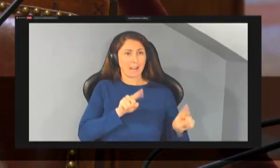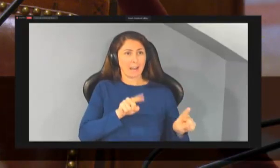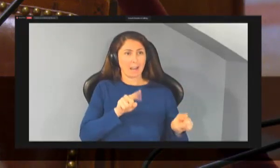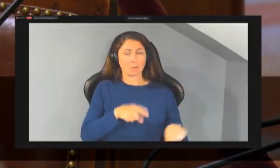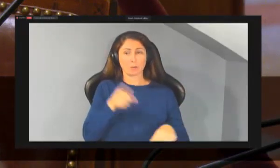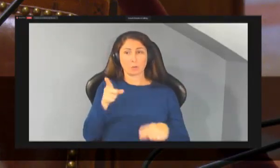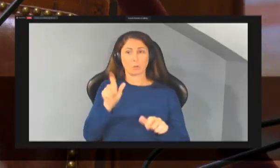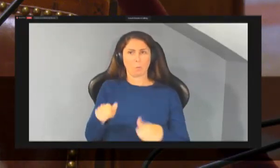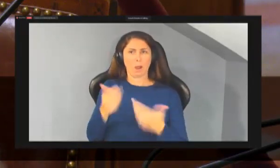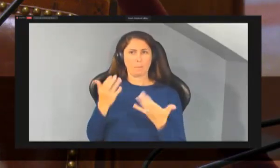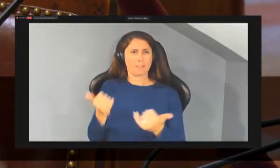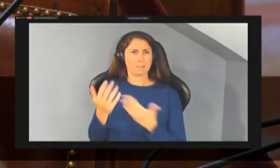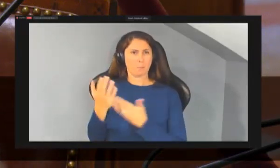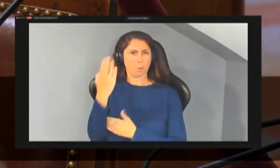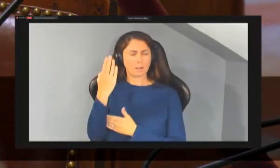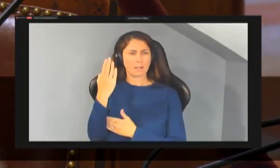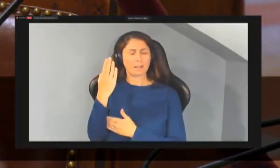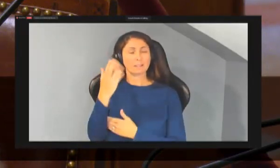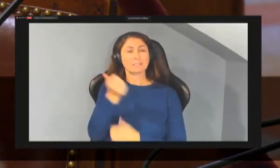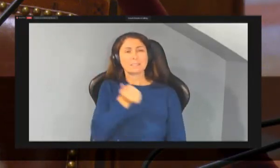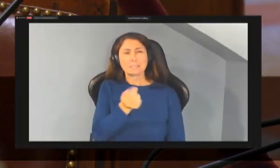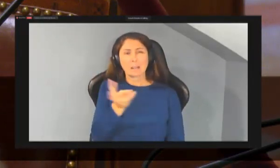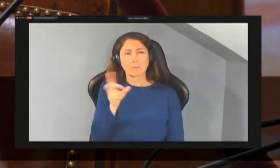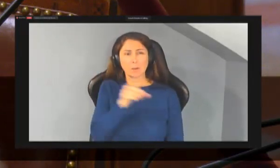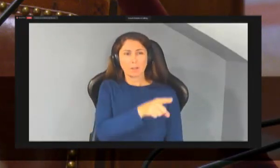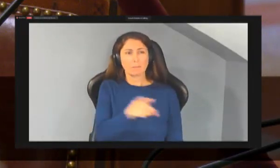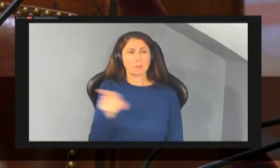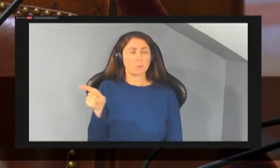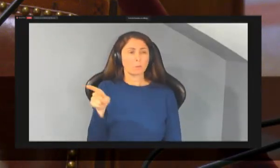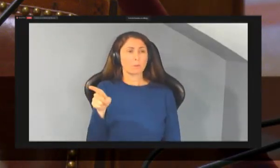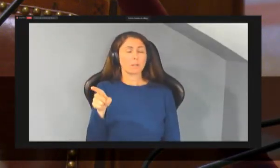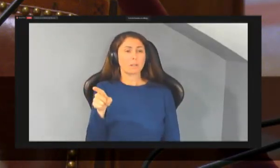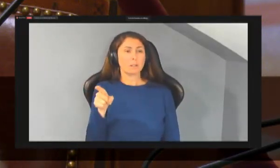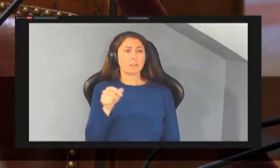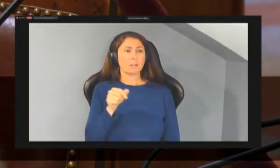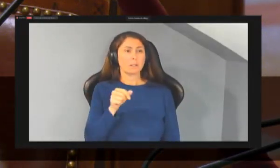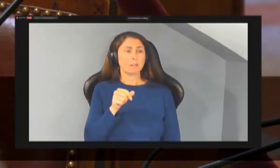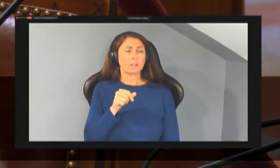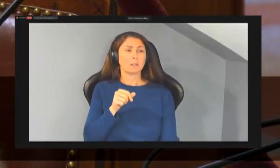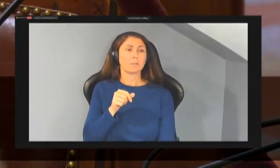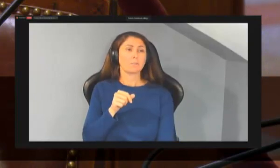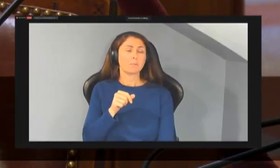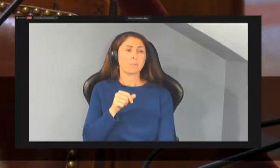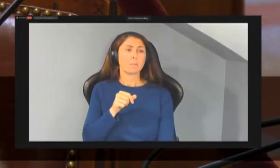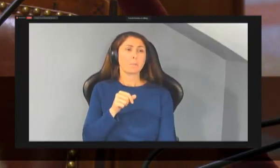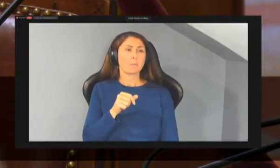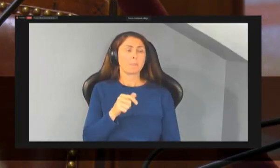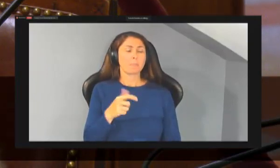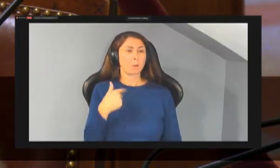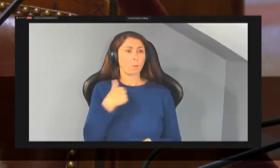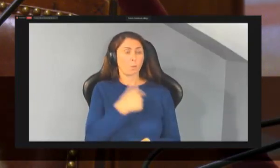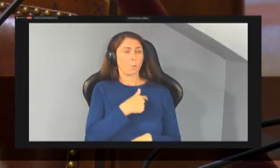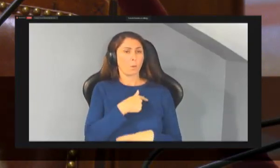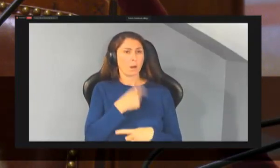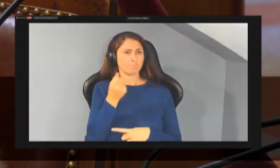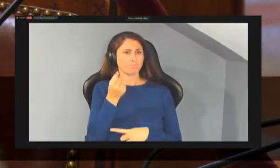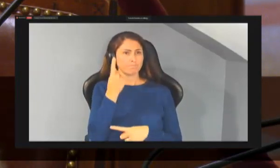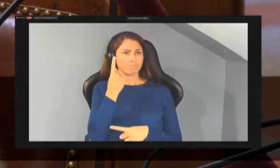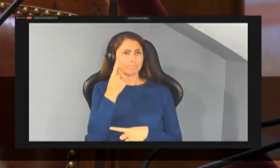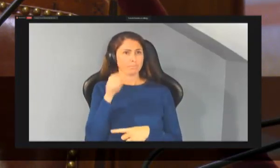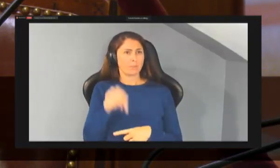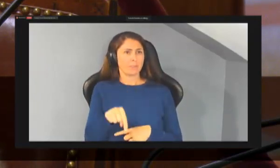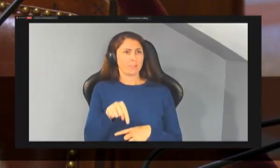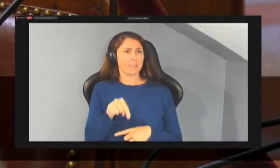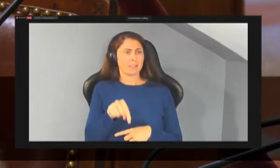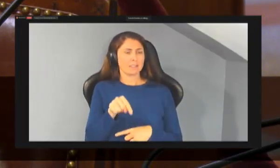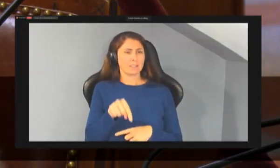morning, several of you, as far as, you know, we're hearing that this